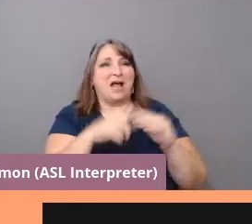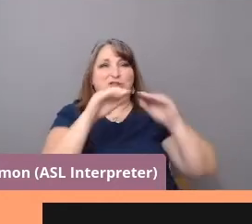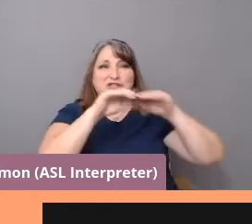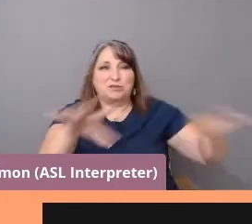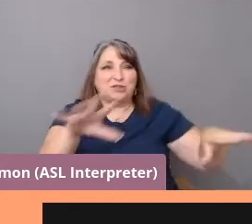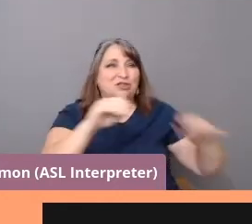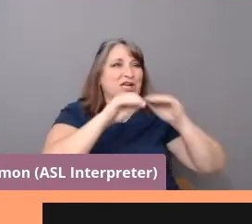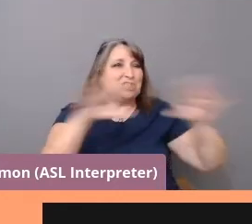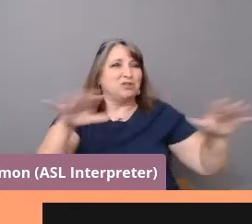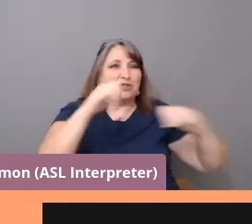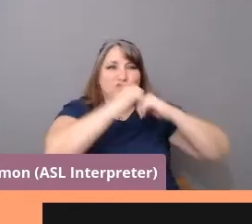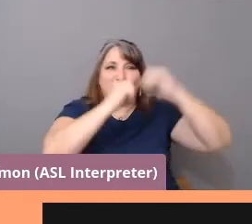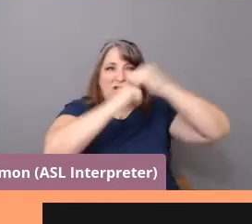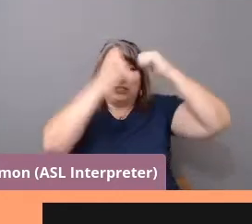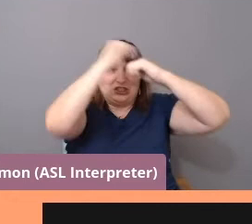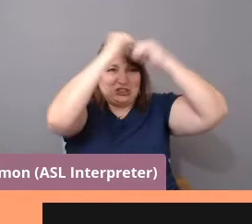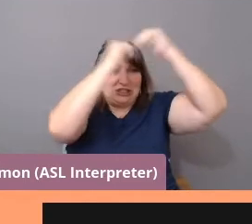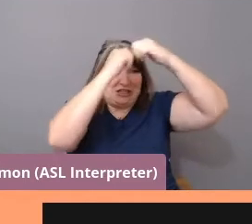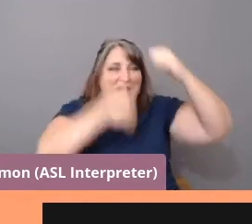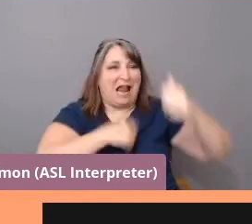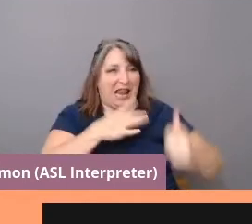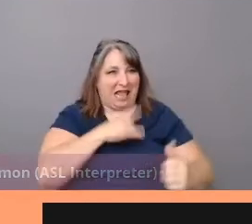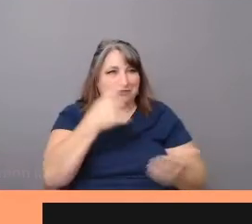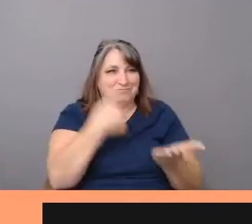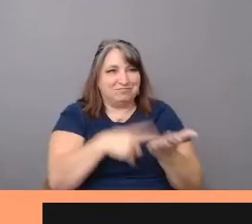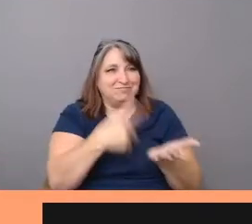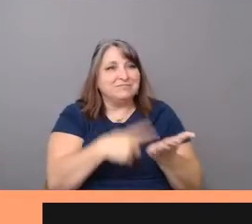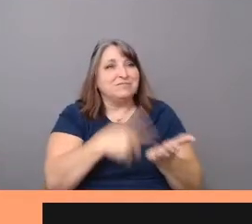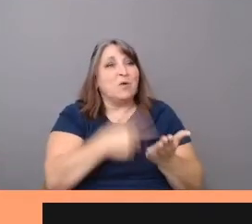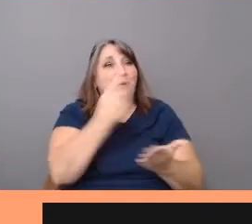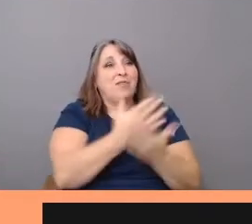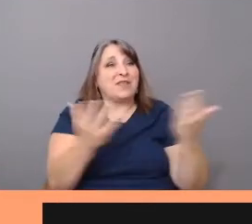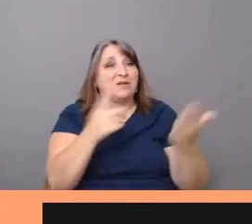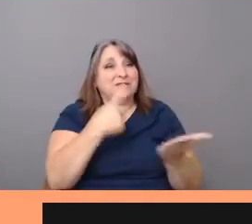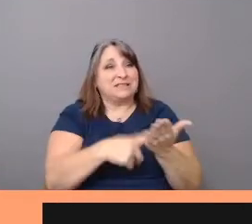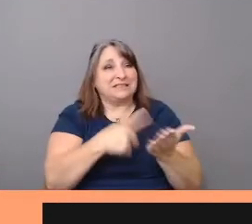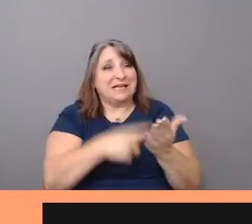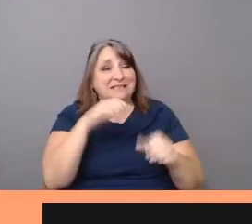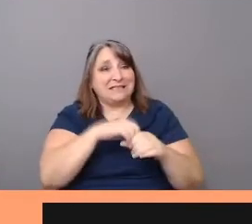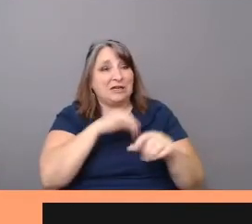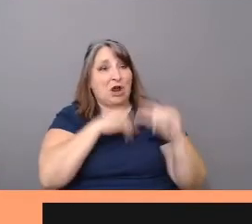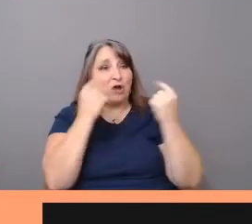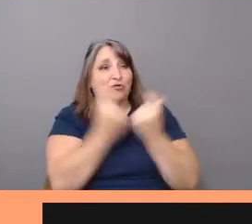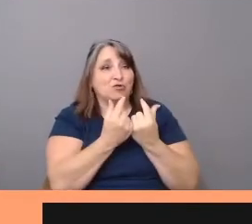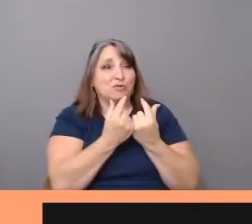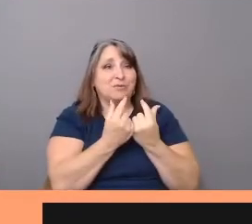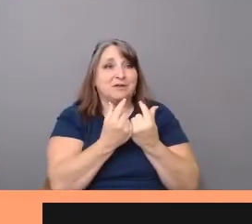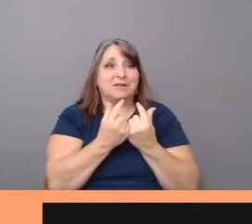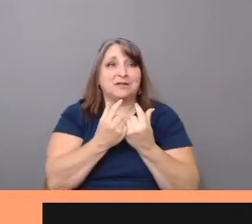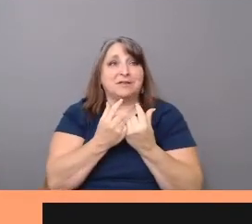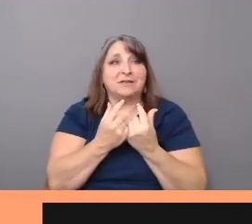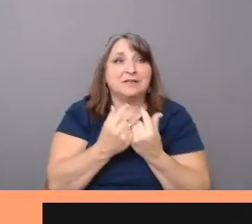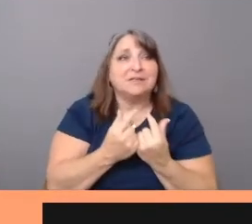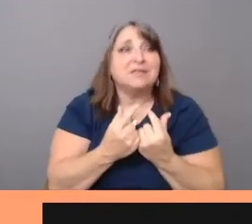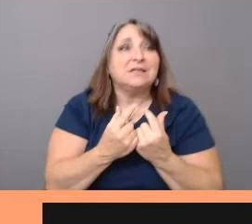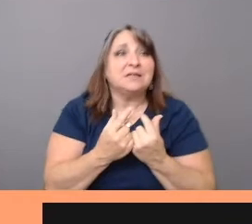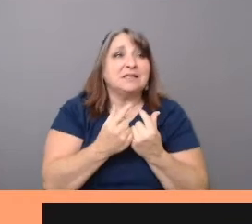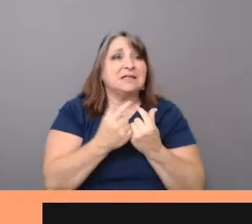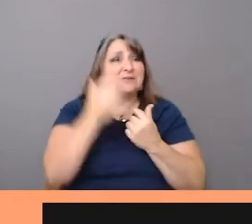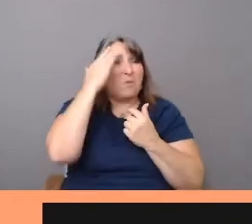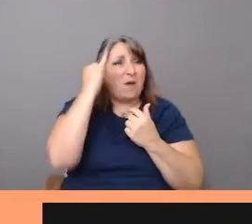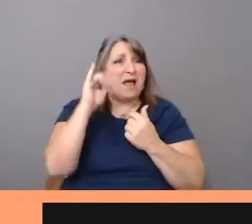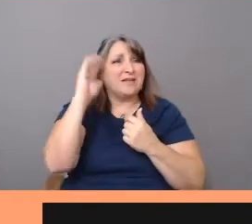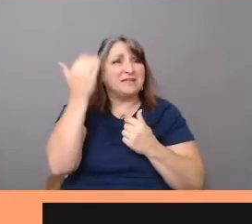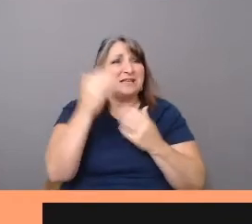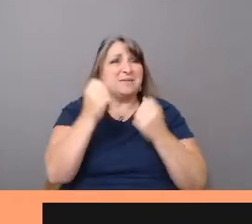structures. One thing that we talked a lot about in our group is why there seem to be a lot of panels and